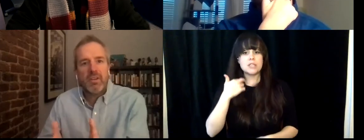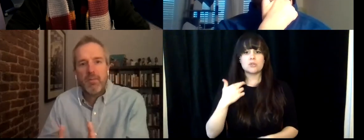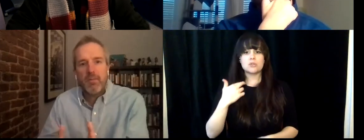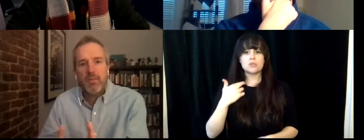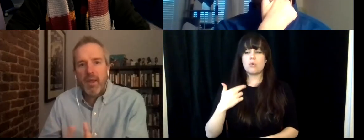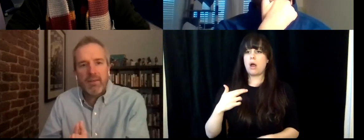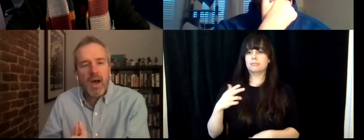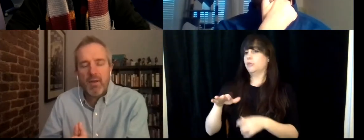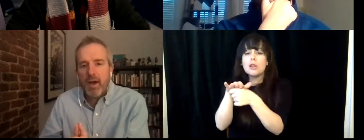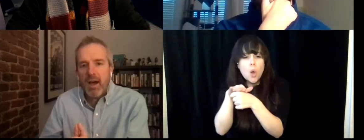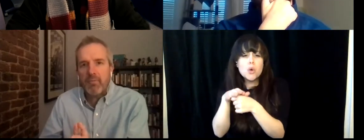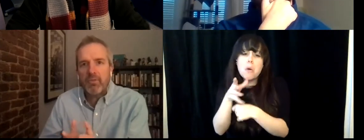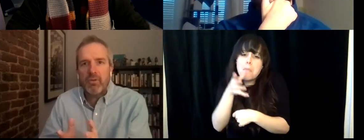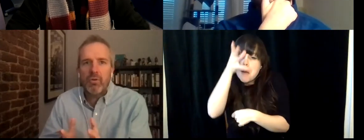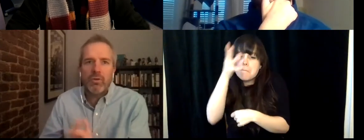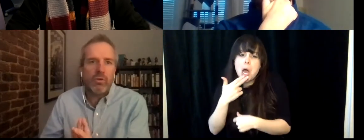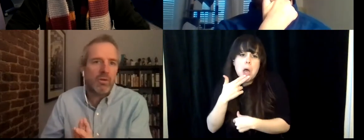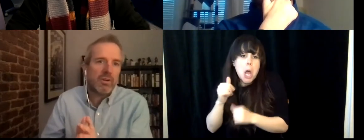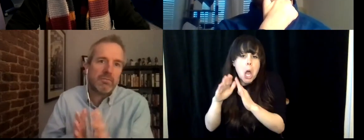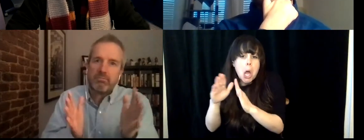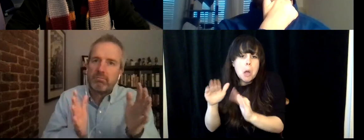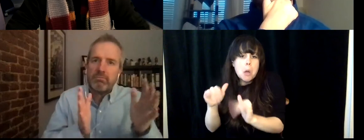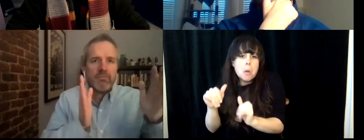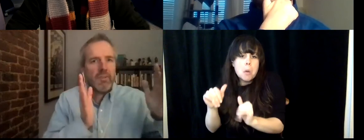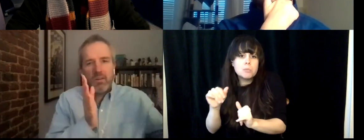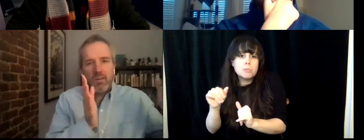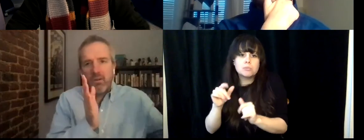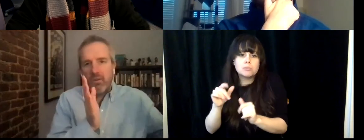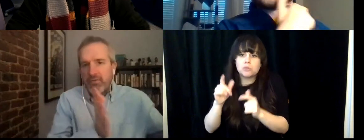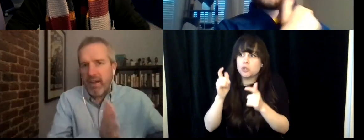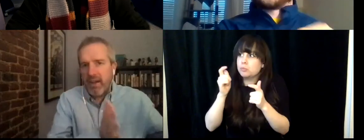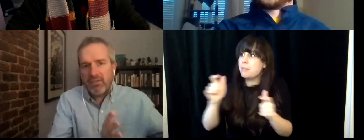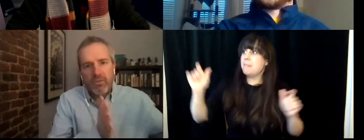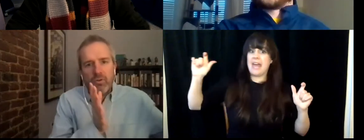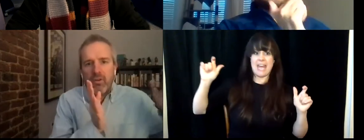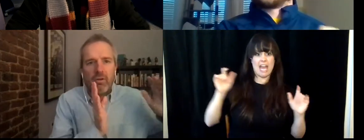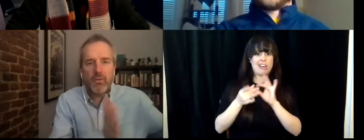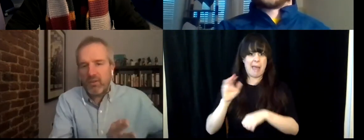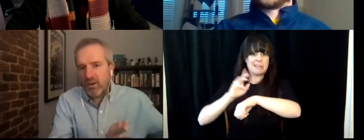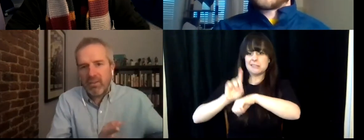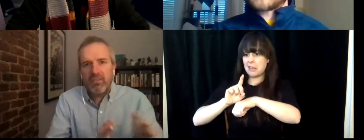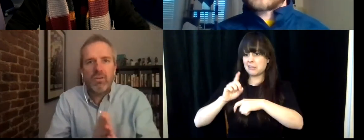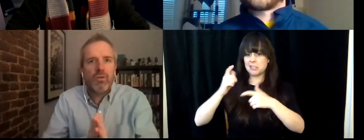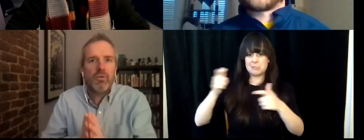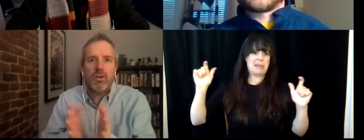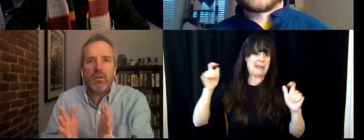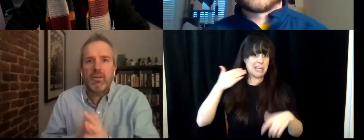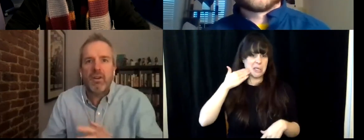local independent mom and pop to your, fast food or quick service to